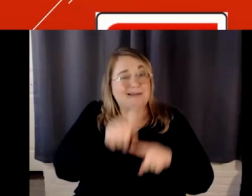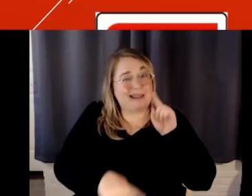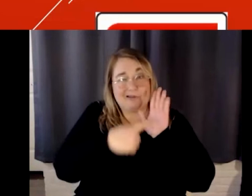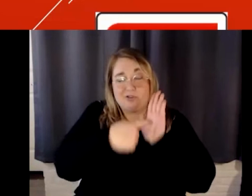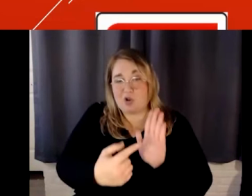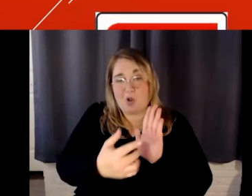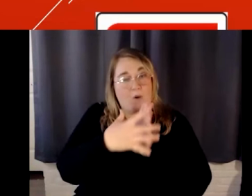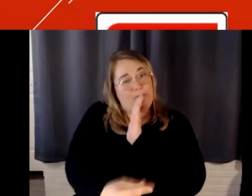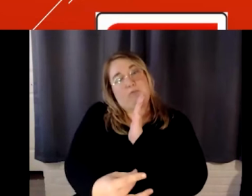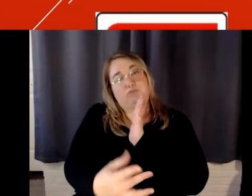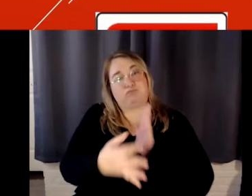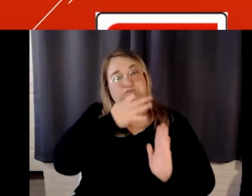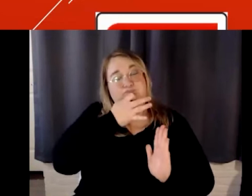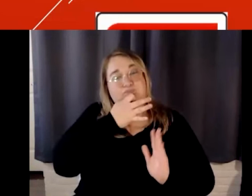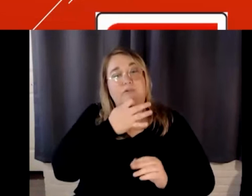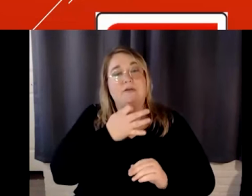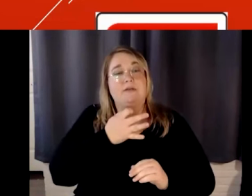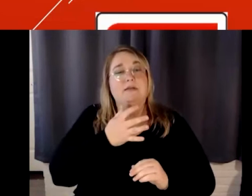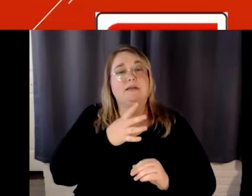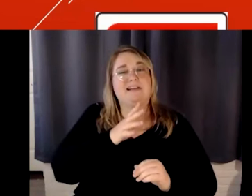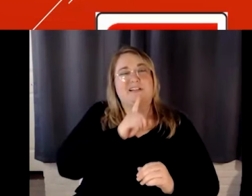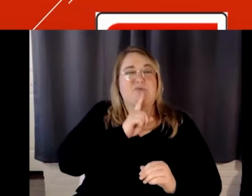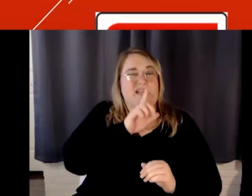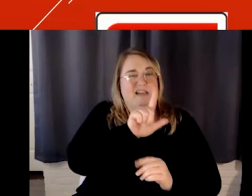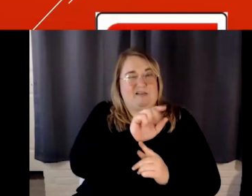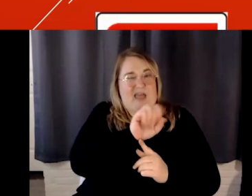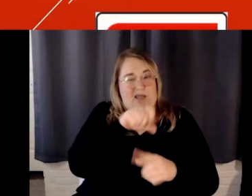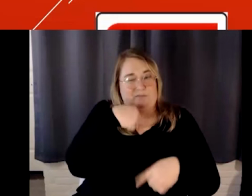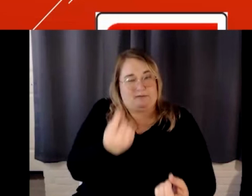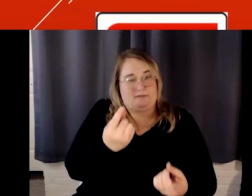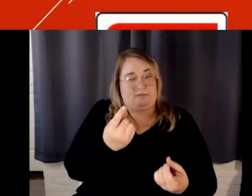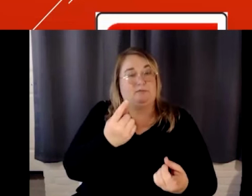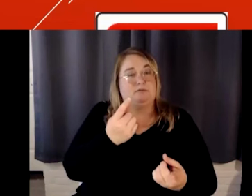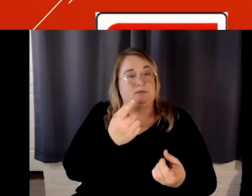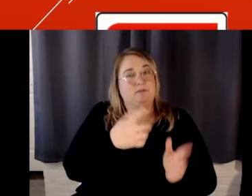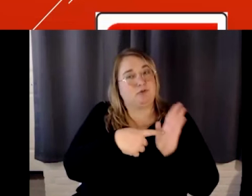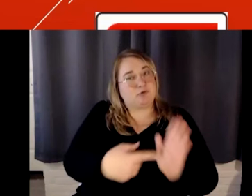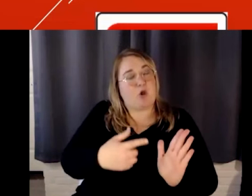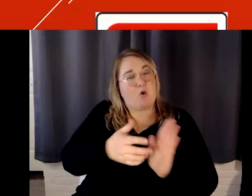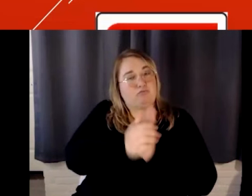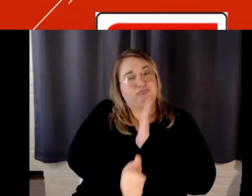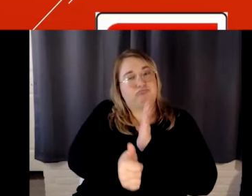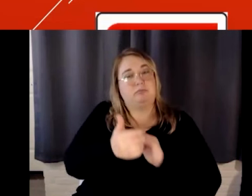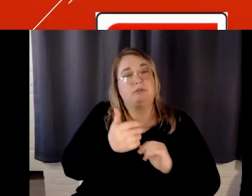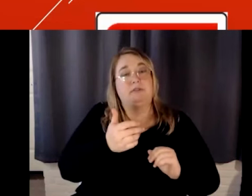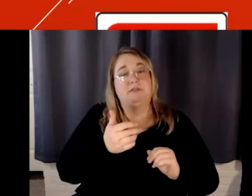went through, they're going to fall short in the class.